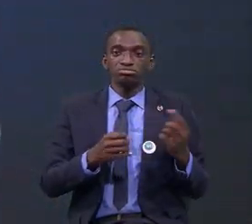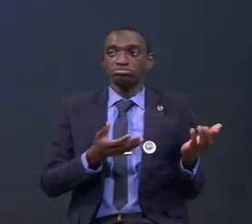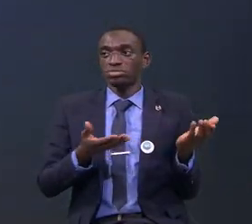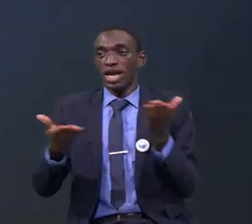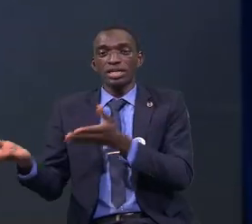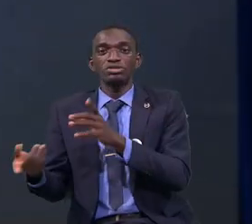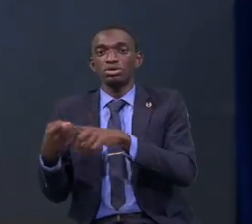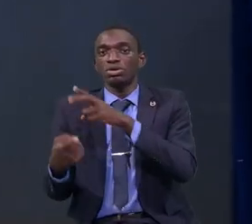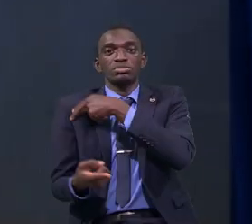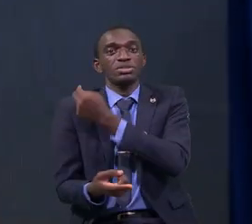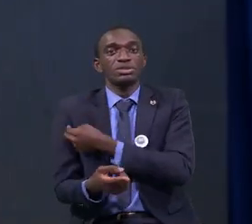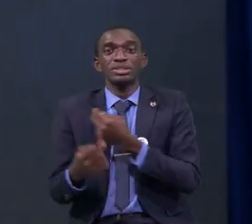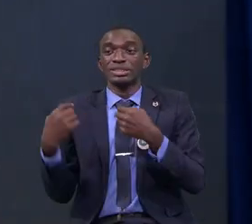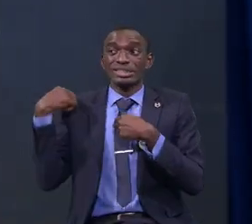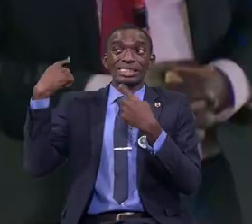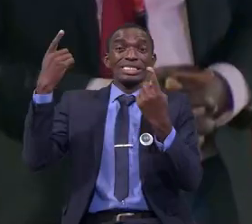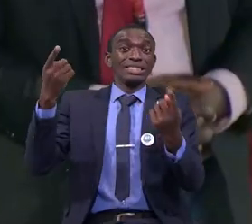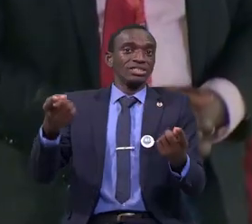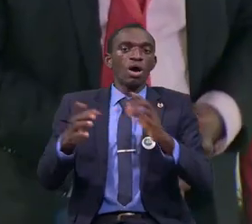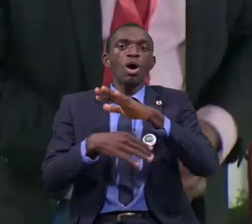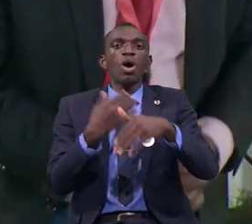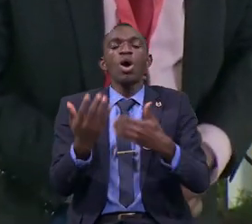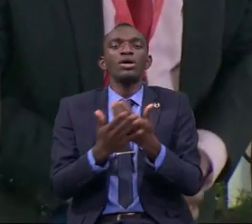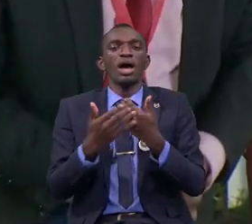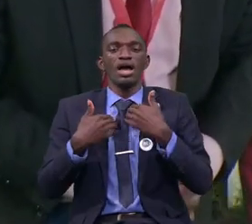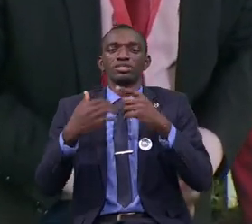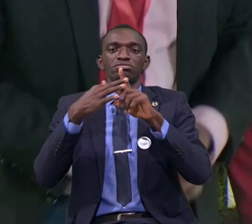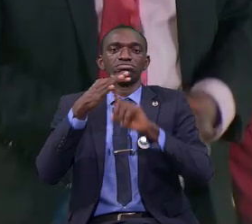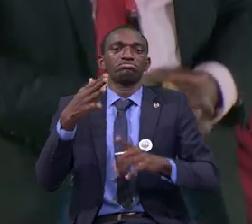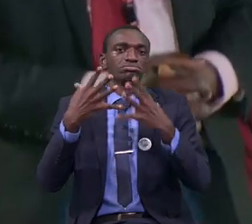drive you there, all those things are gone.